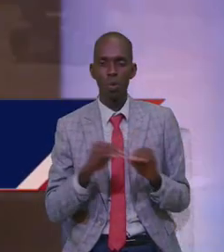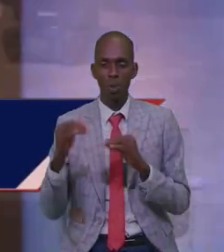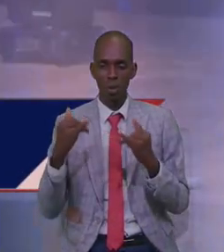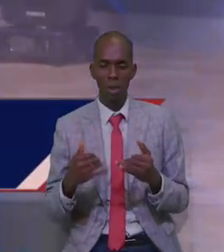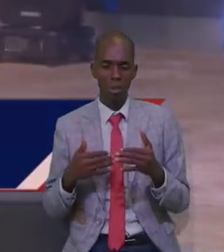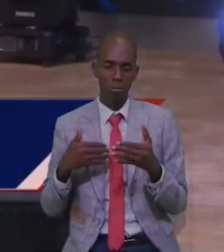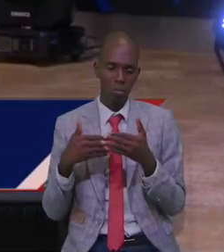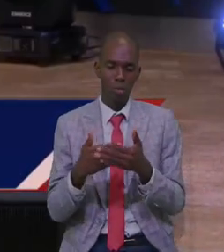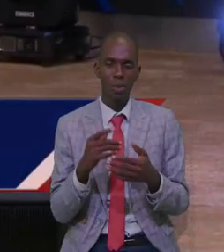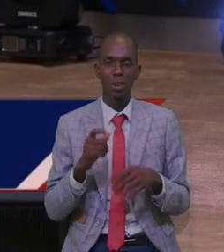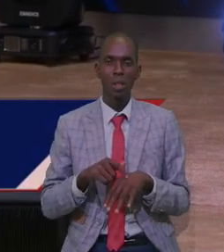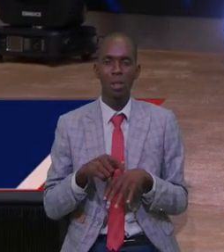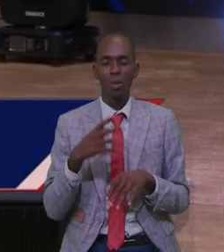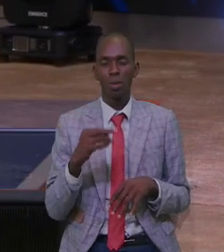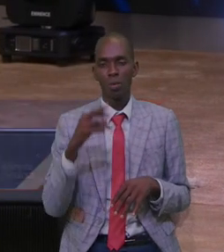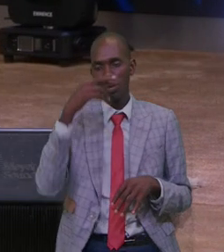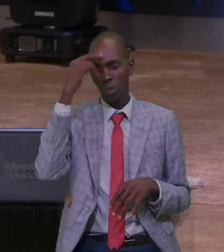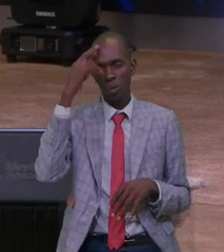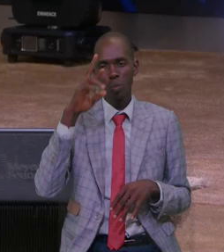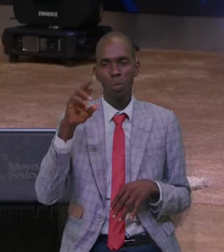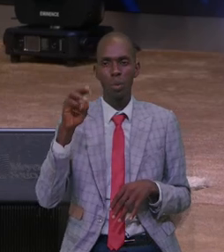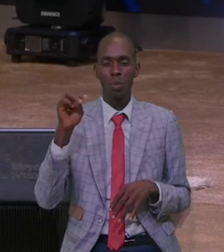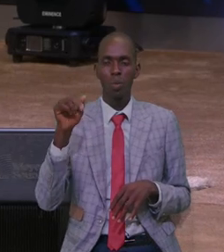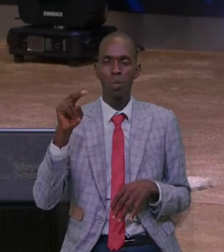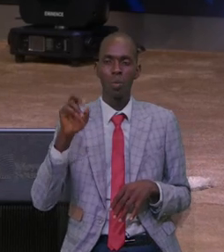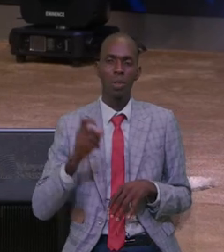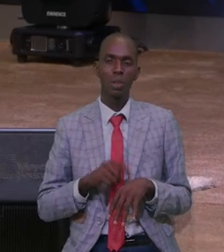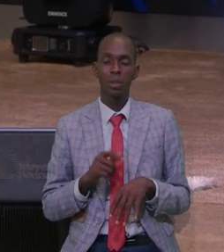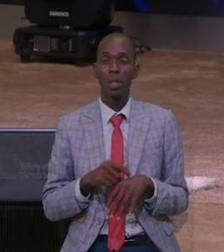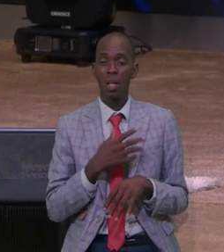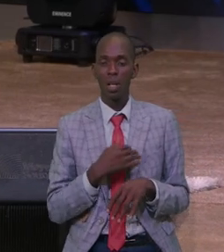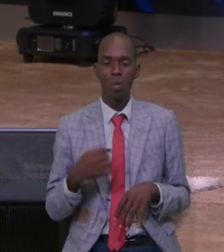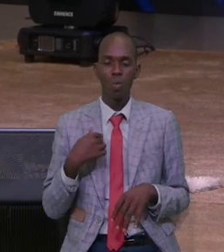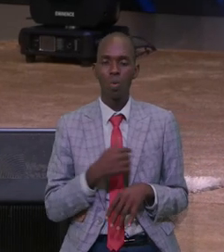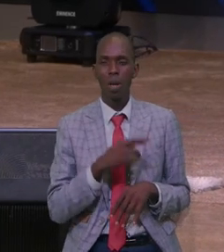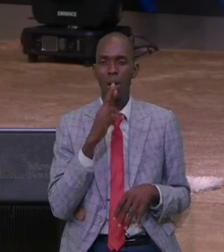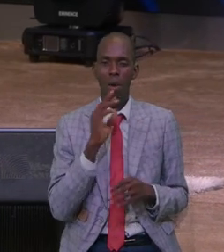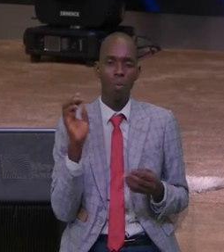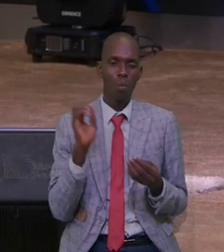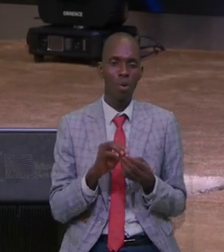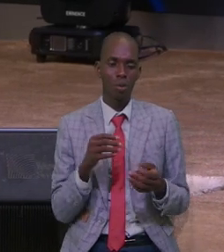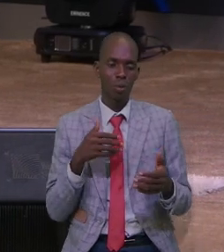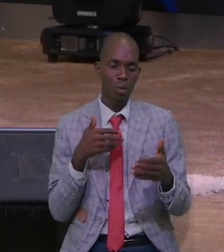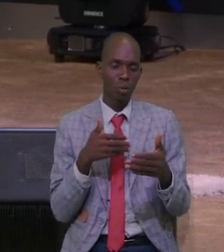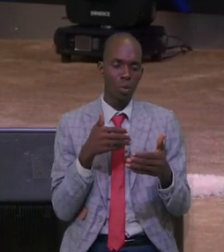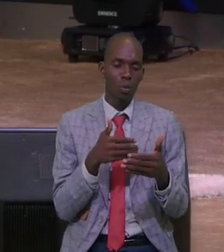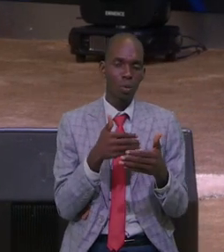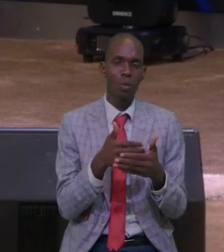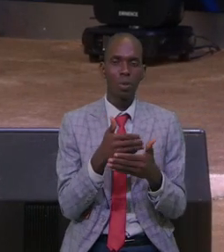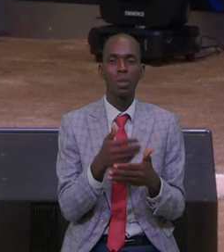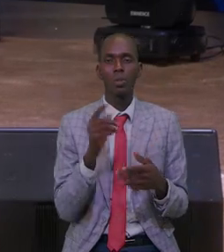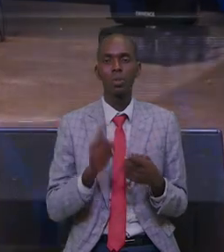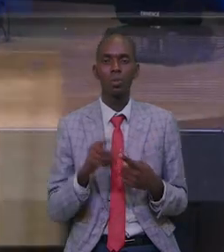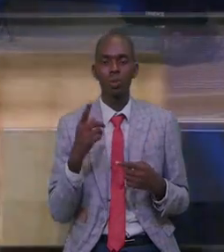nearer the day of judgment, the day, that devastating day, that gloomy day, that terrible day, that great day.